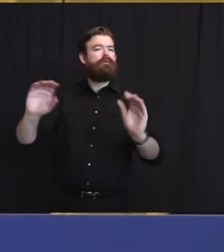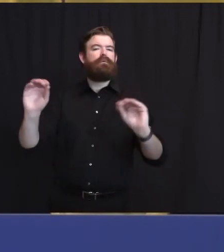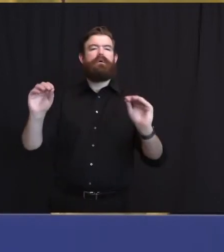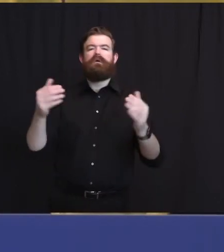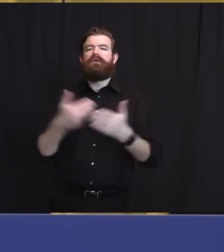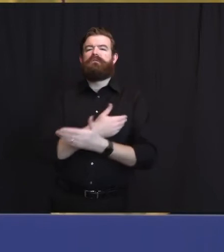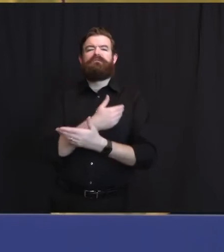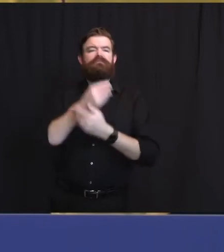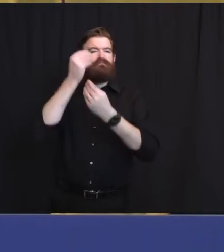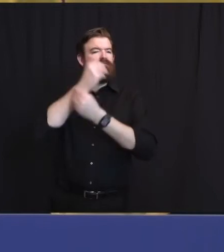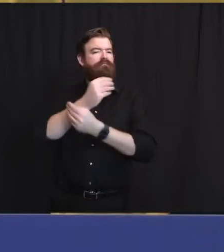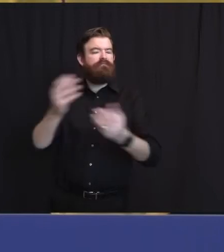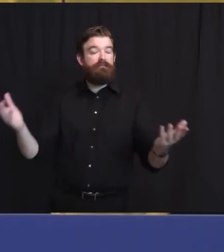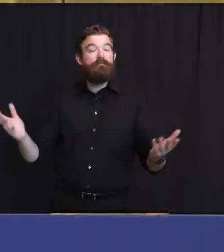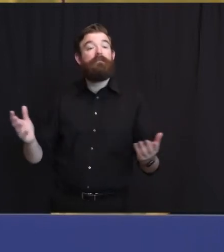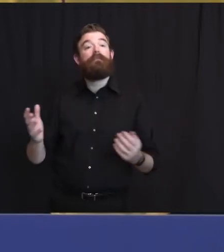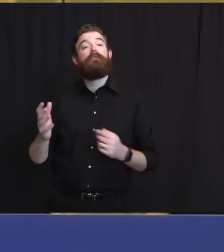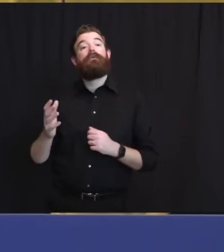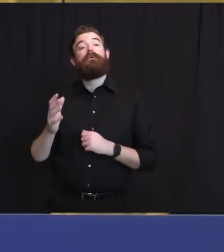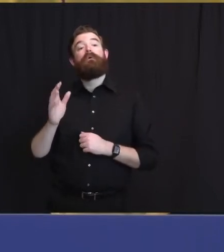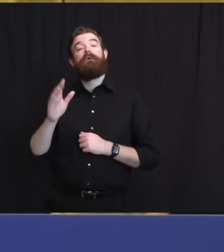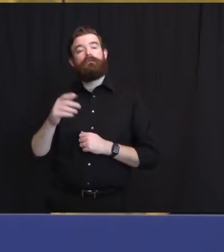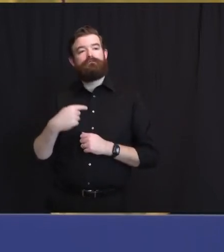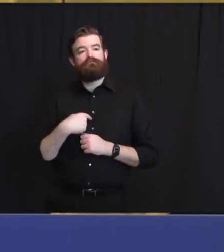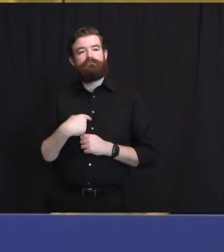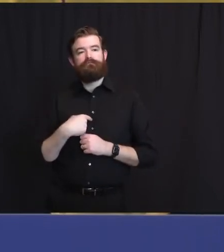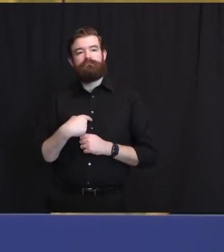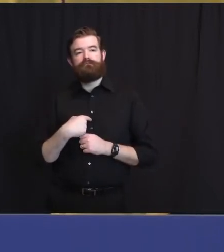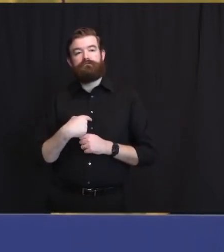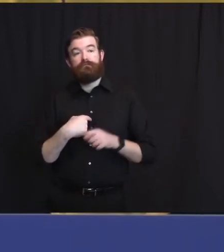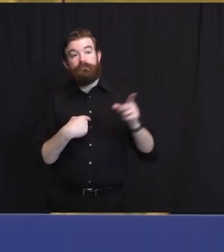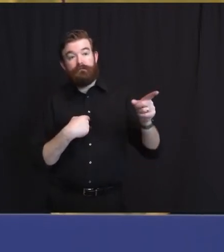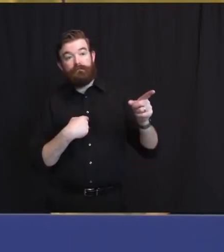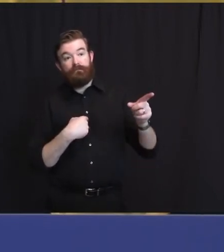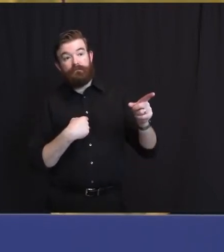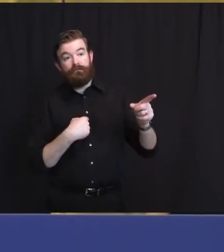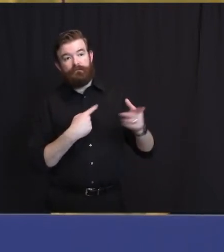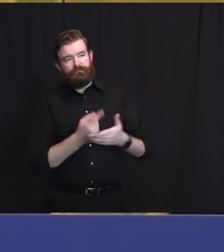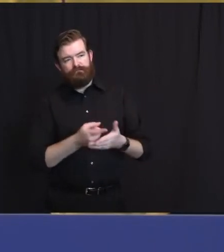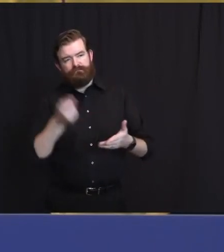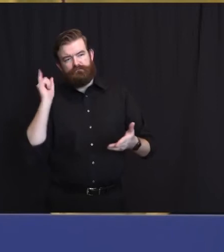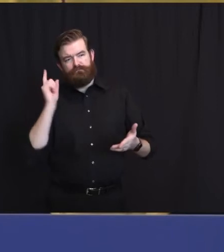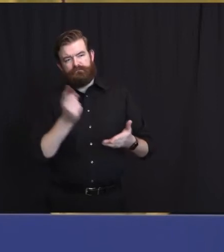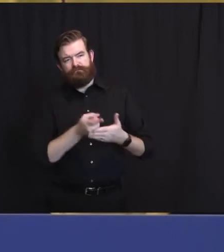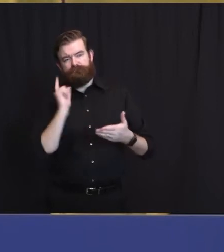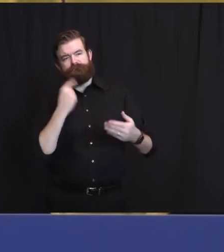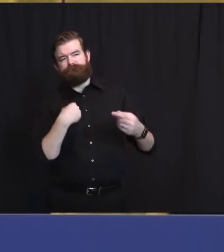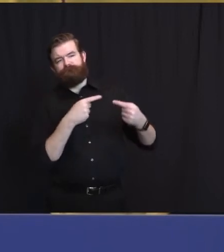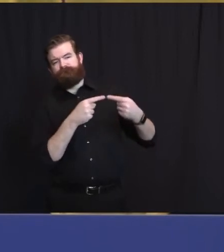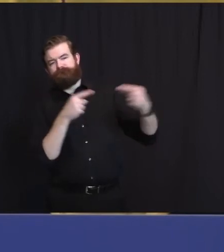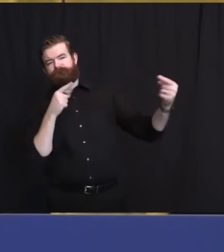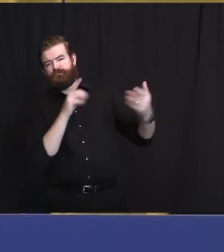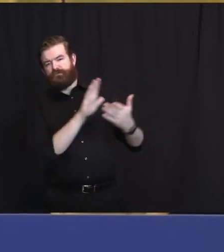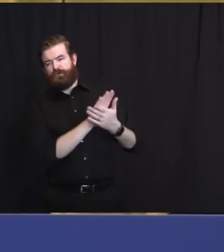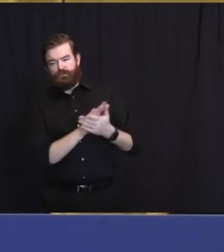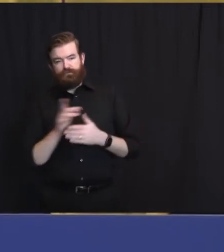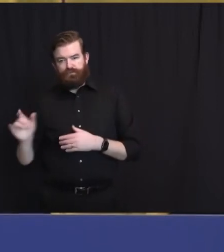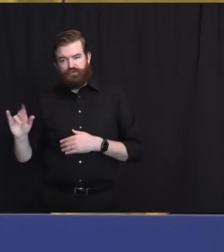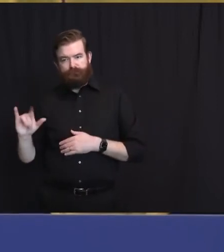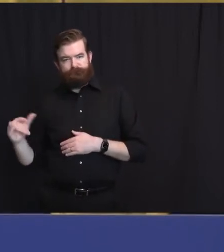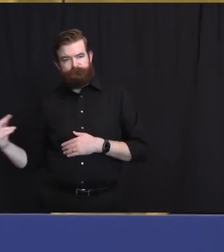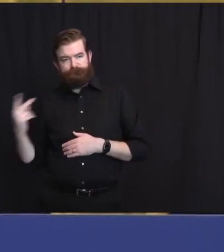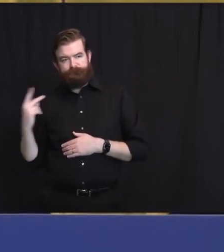this, I actually was across the street from the school last week with Judy, one of its most illustrious graduates. And we care both. We can walk and chew